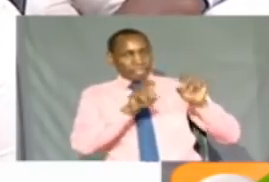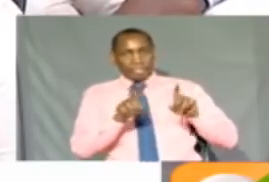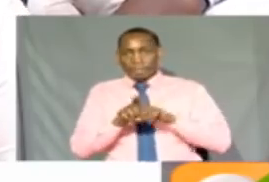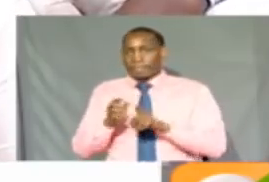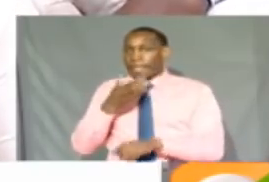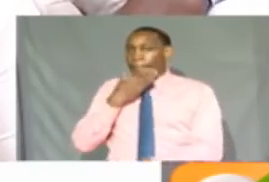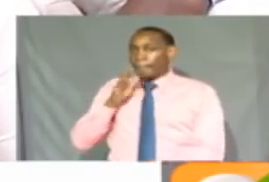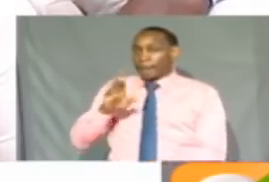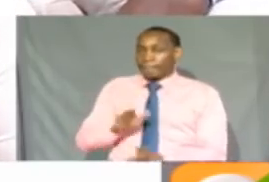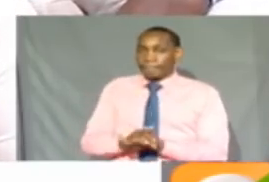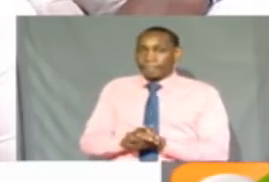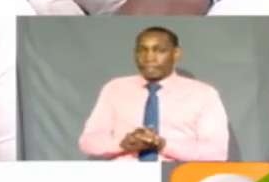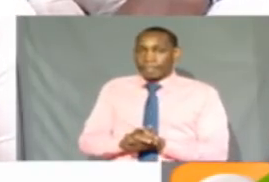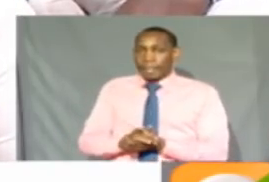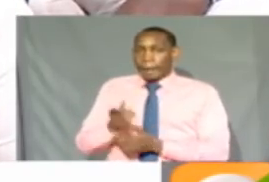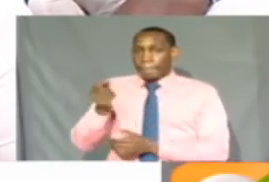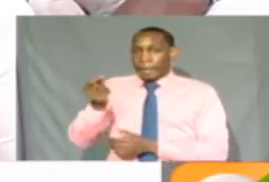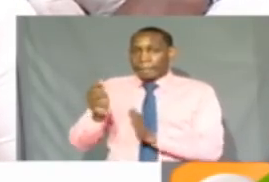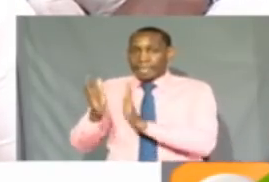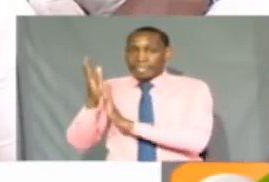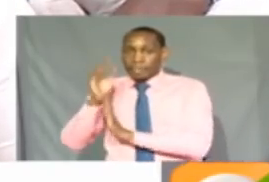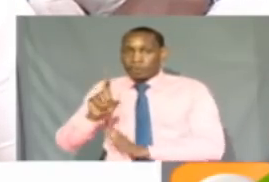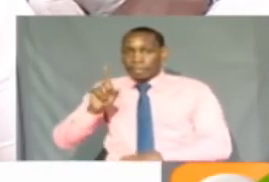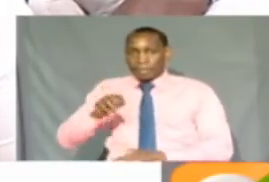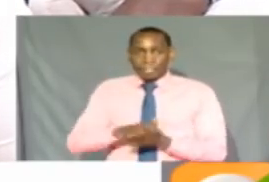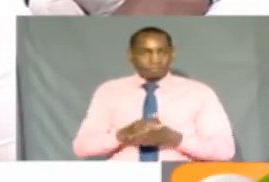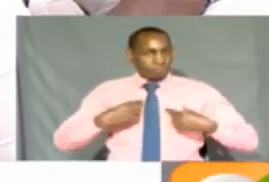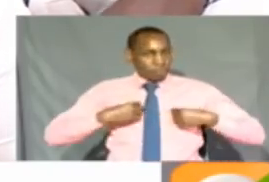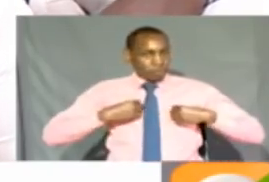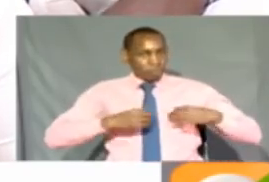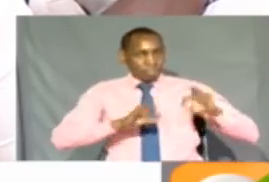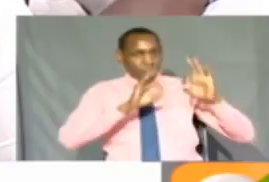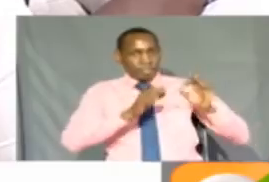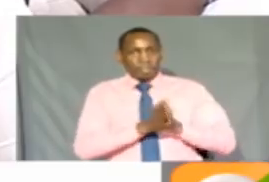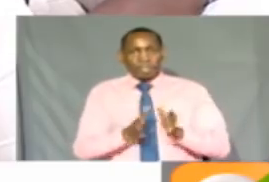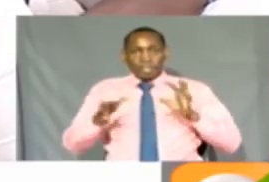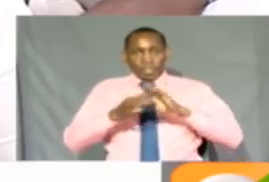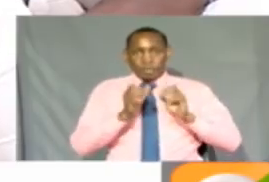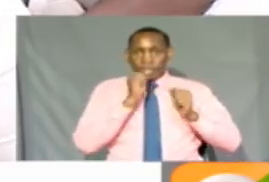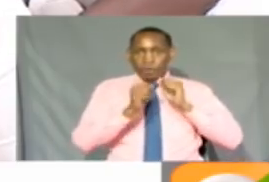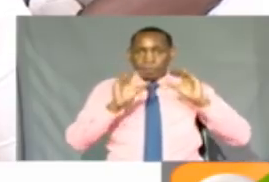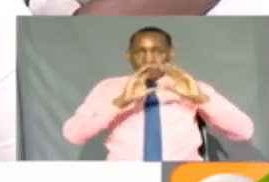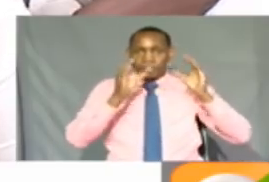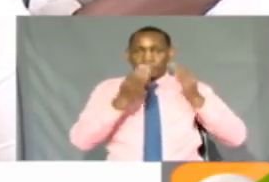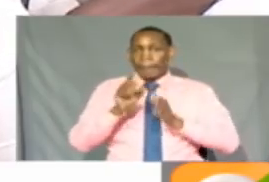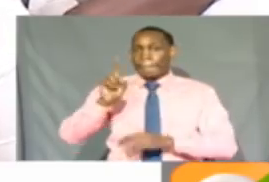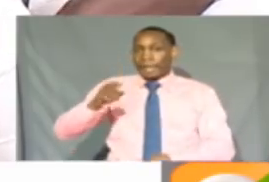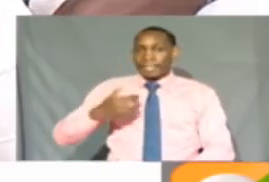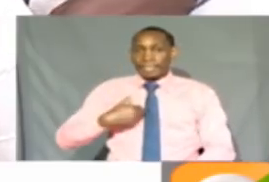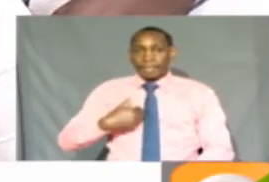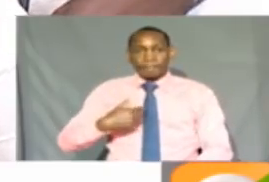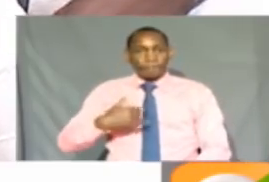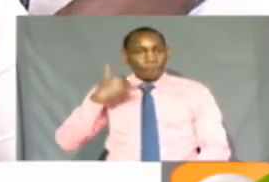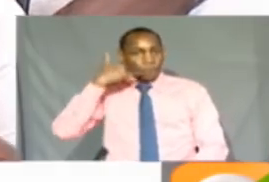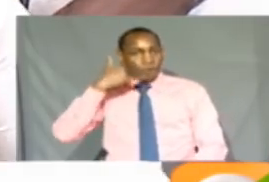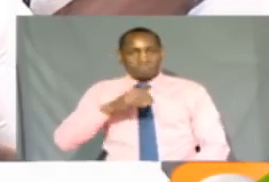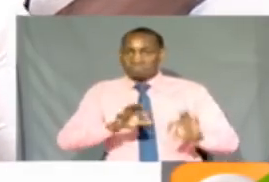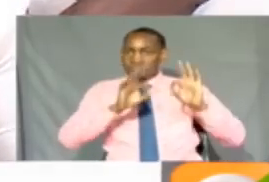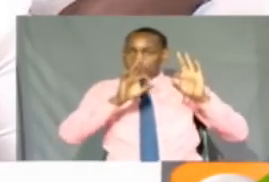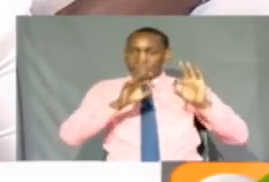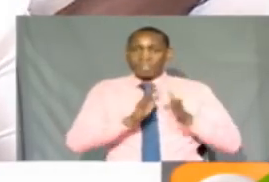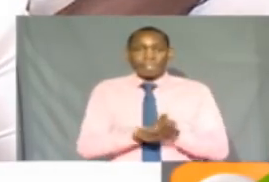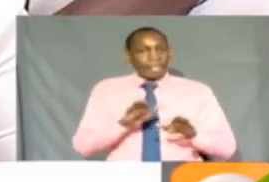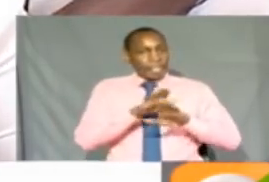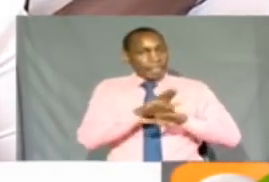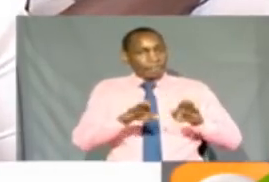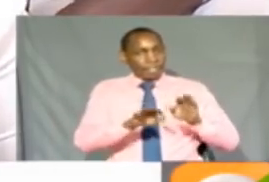as a financial security, you see, because you have to look good to fit in the competitive world. You have to have a nice phone, you see, fitting